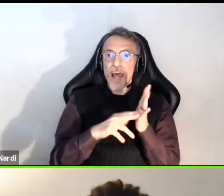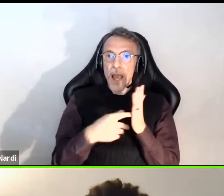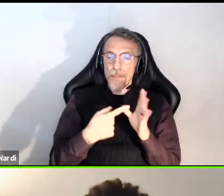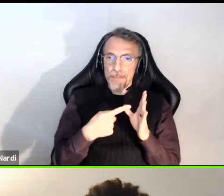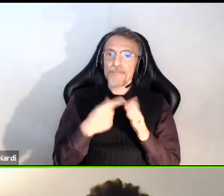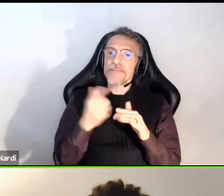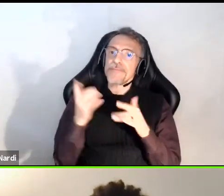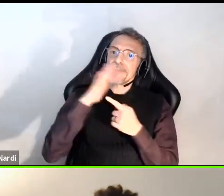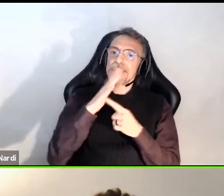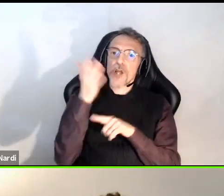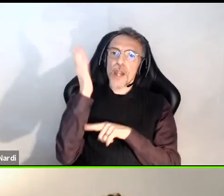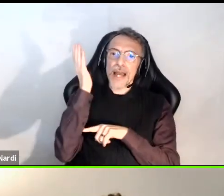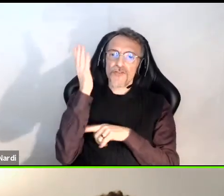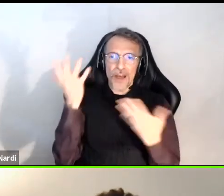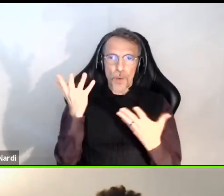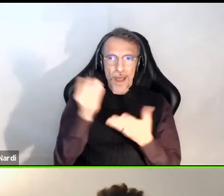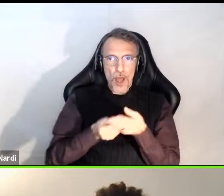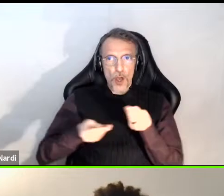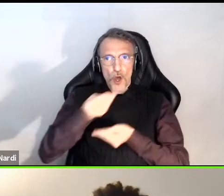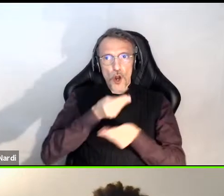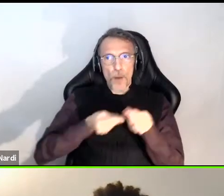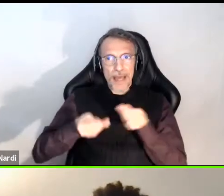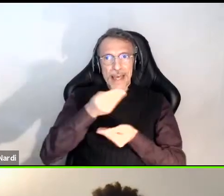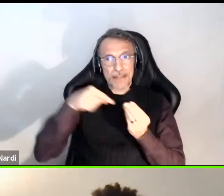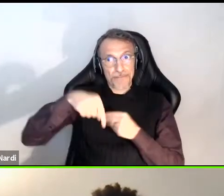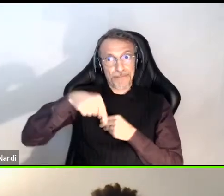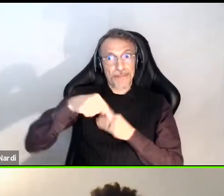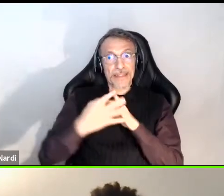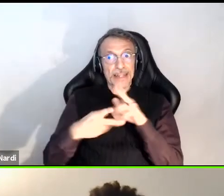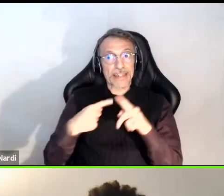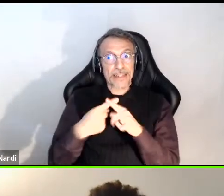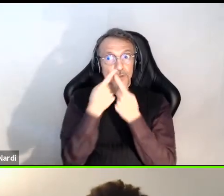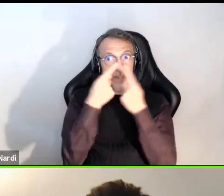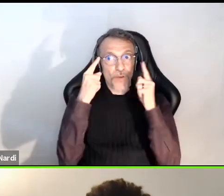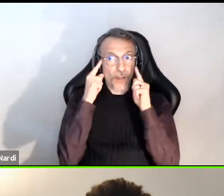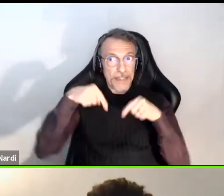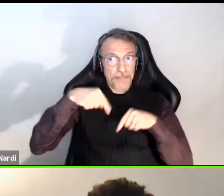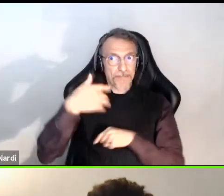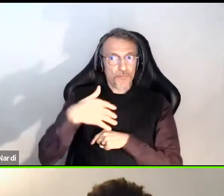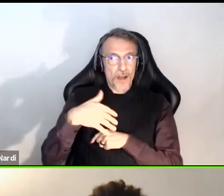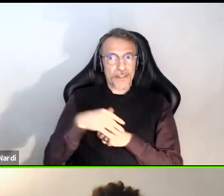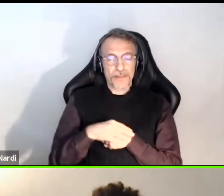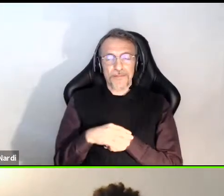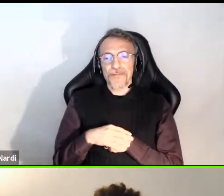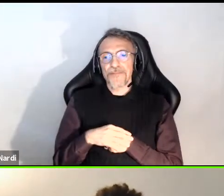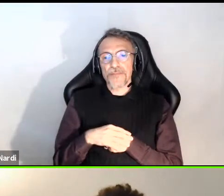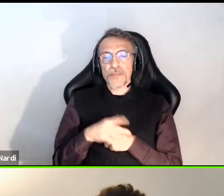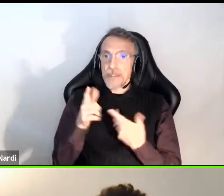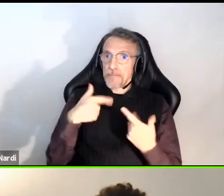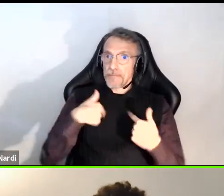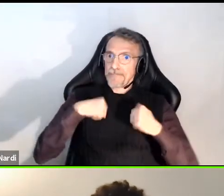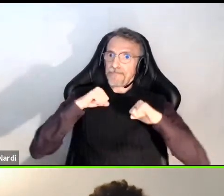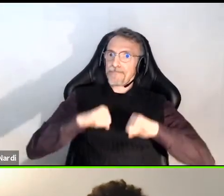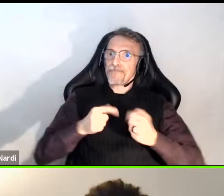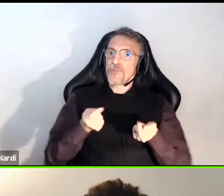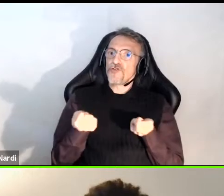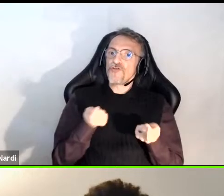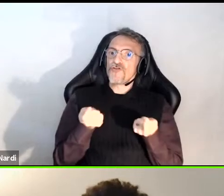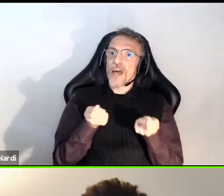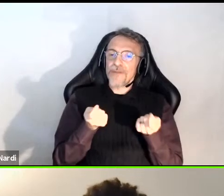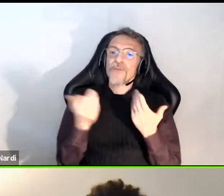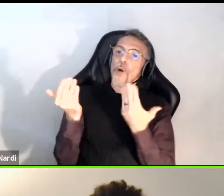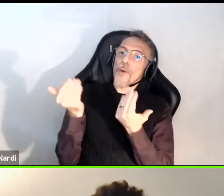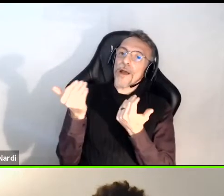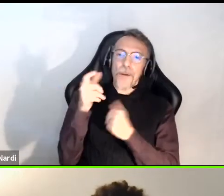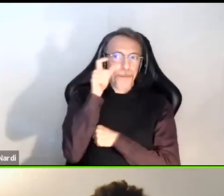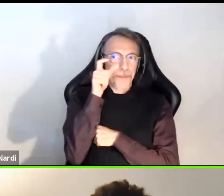in economics here at the University of Sussex in Brighton, and I'll be chairing this event. I'd like to welcome Marco